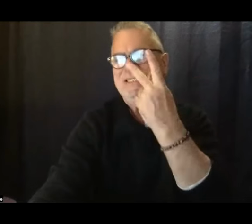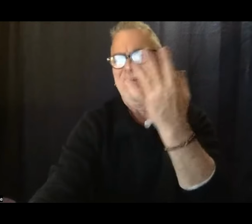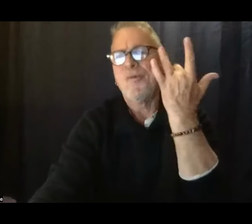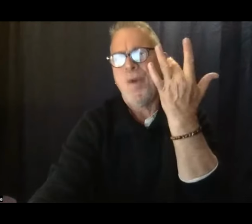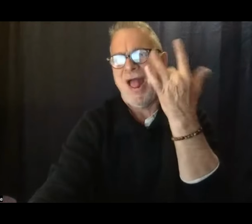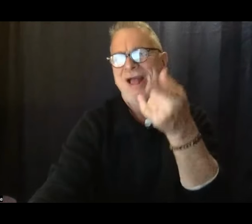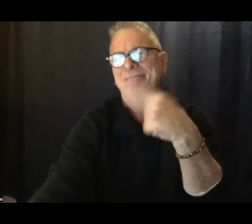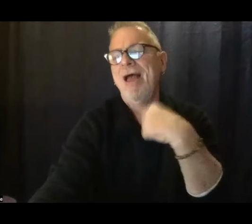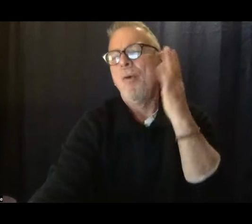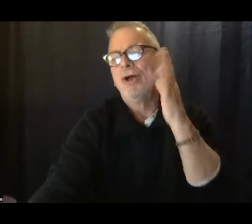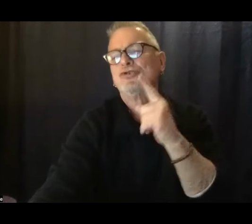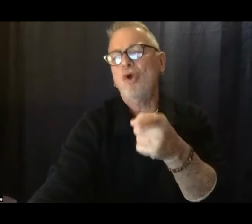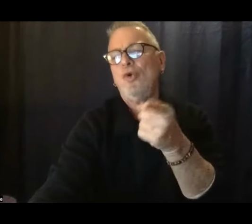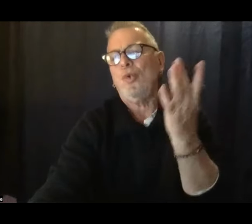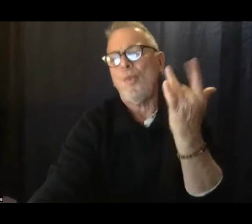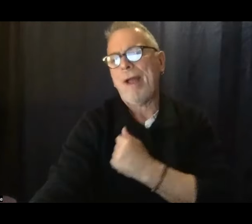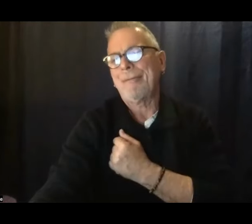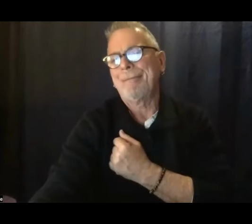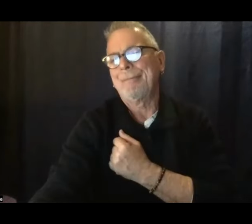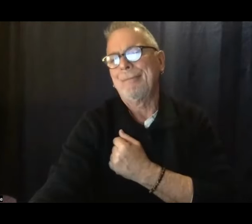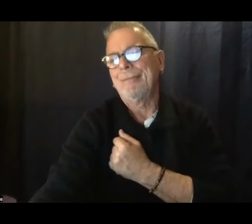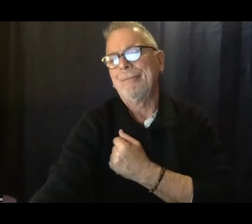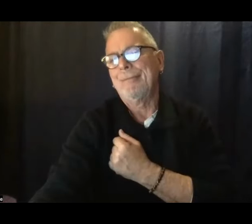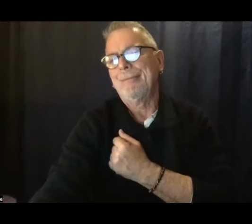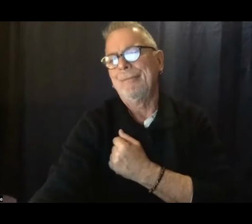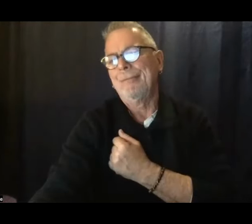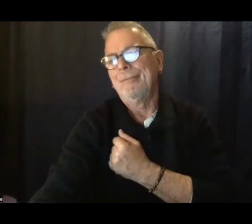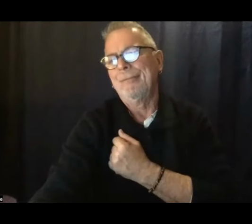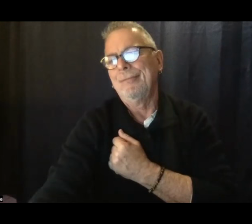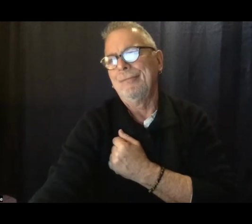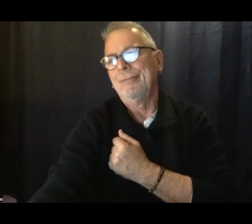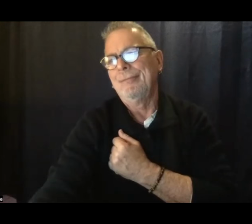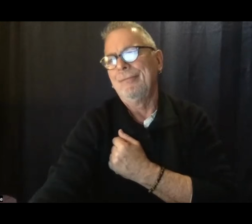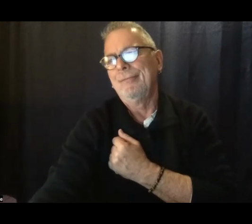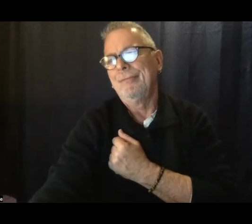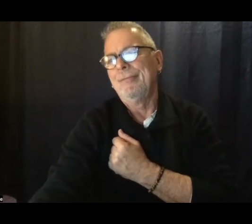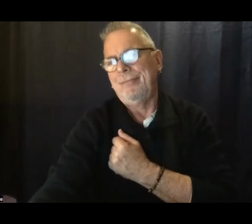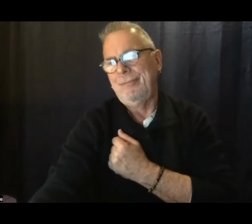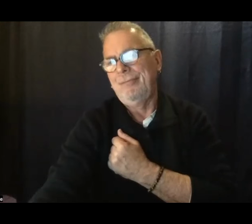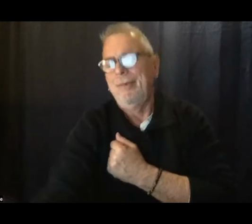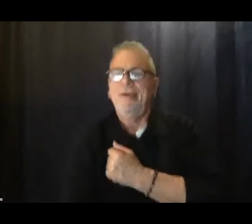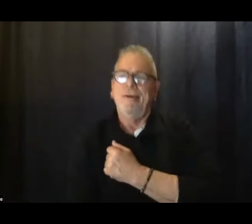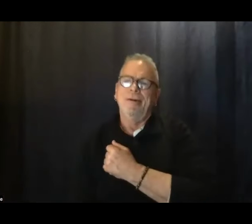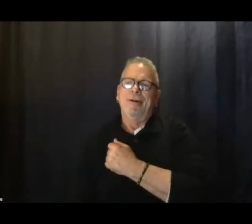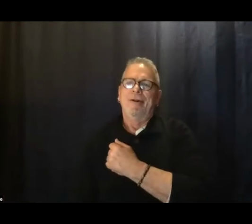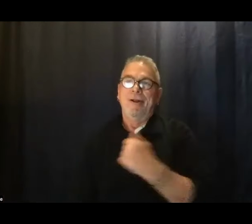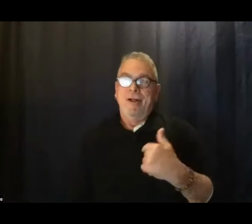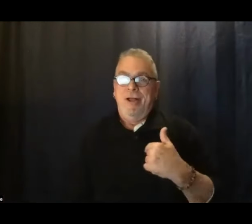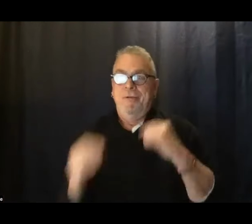understanding. So again, the alphabet, I already told you why. We're just going to get rid of it. Don't even worry about